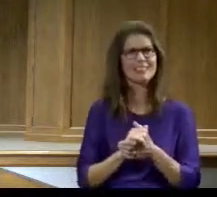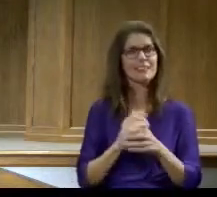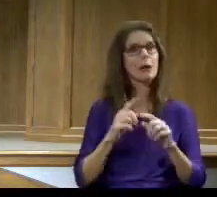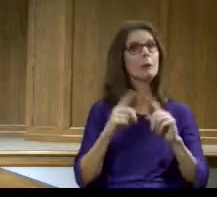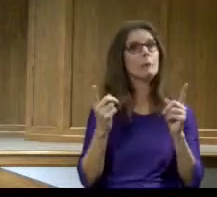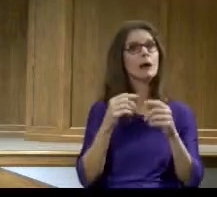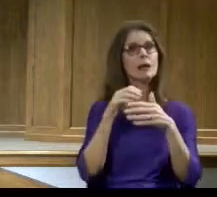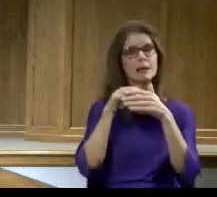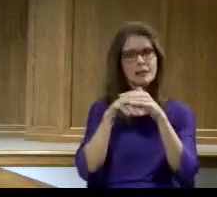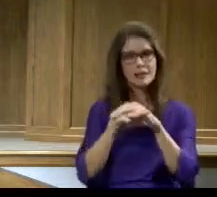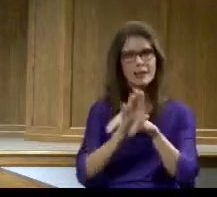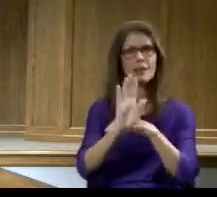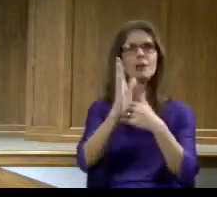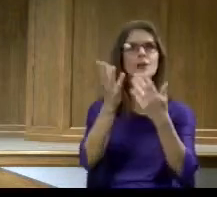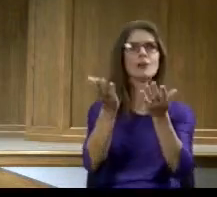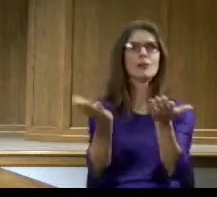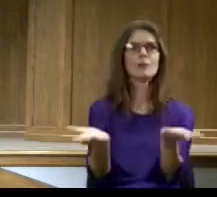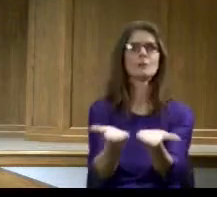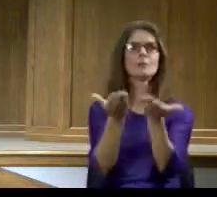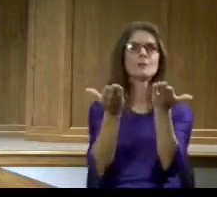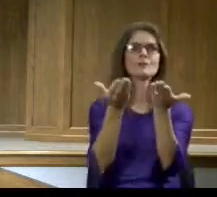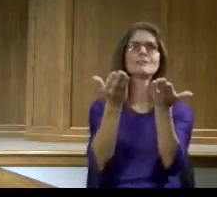of God.